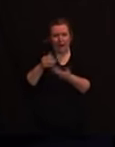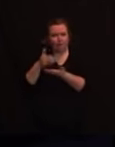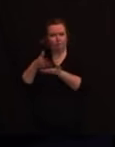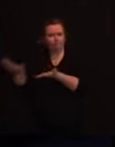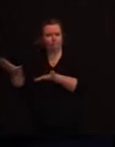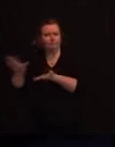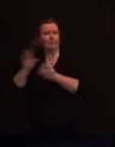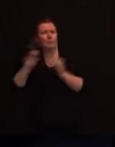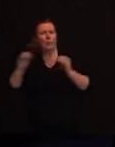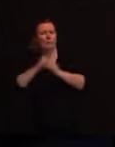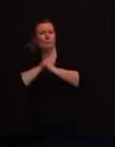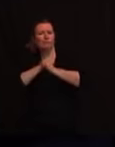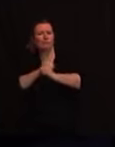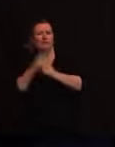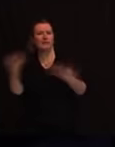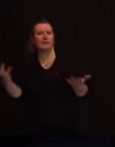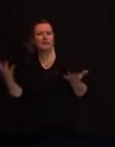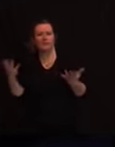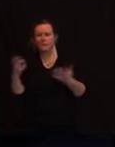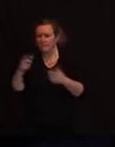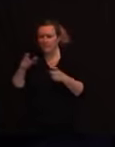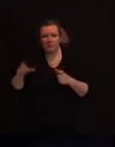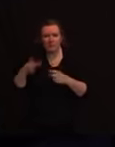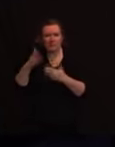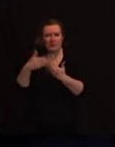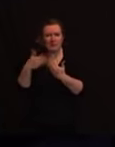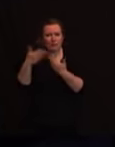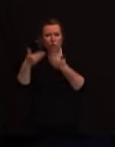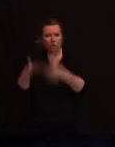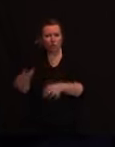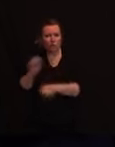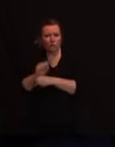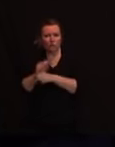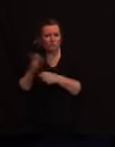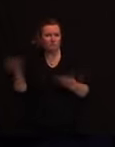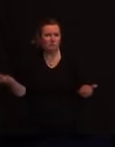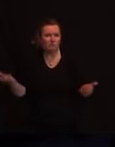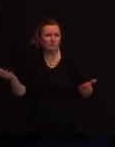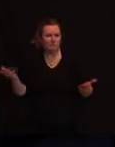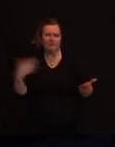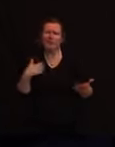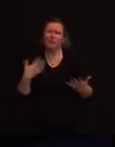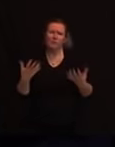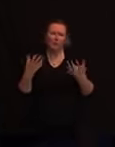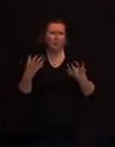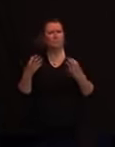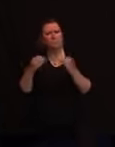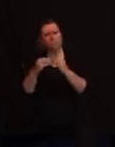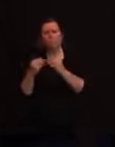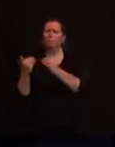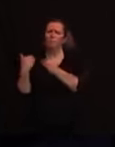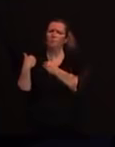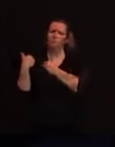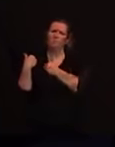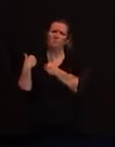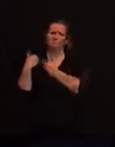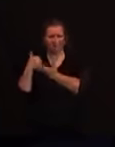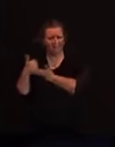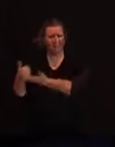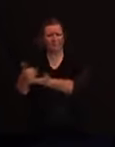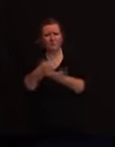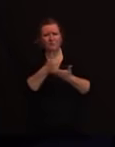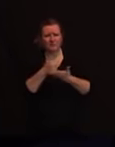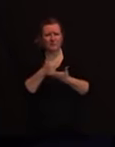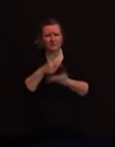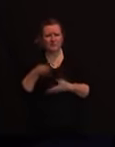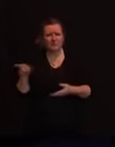get the guidance out as soon as possible in a coordinated way rather than the piecemeal way that we've seen so far, to be able to make sure the support gets to our